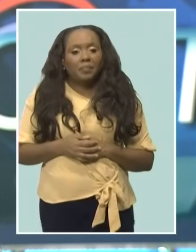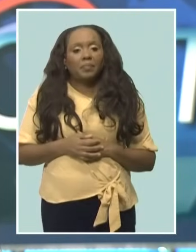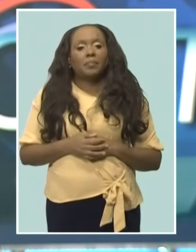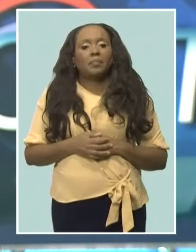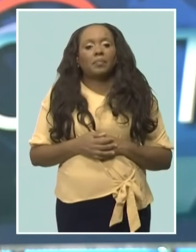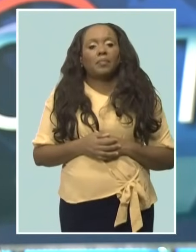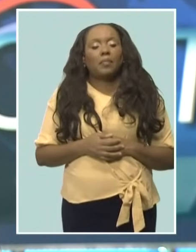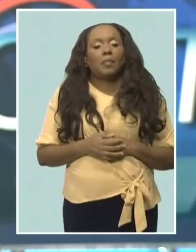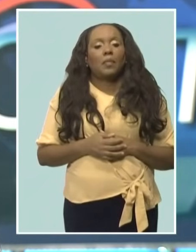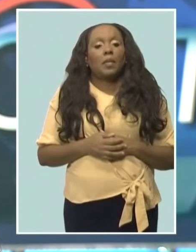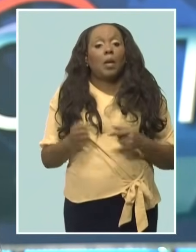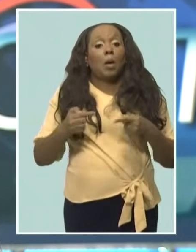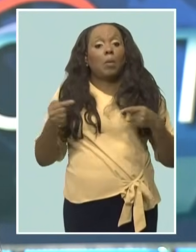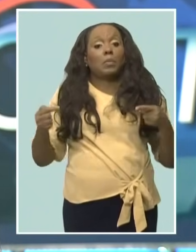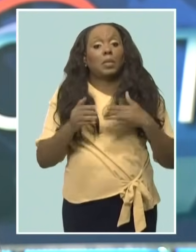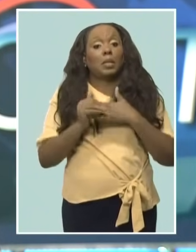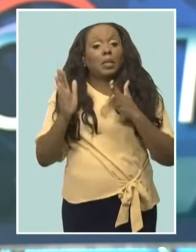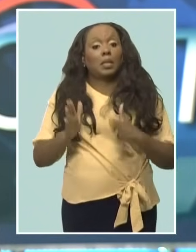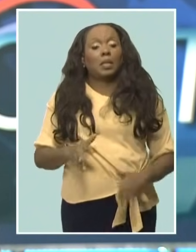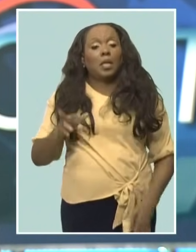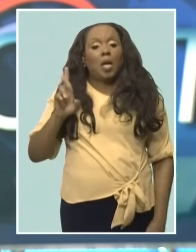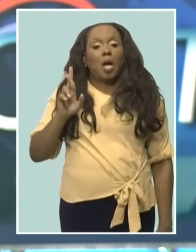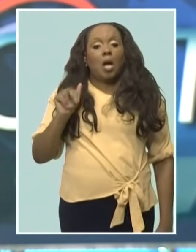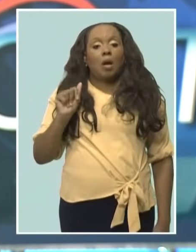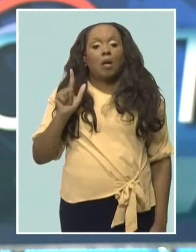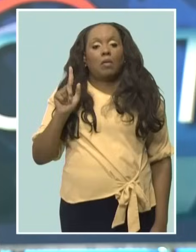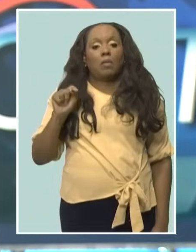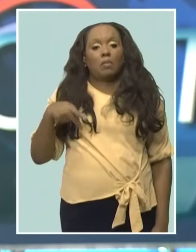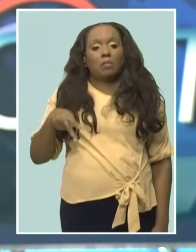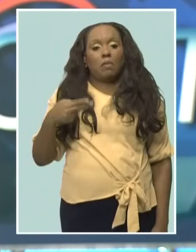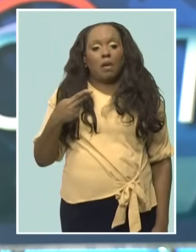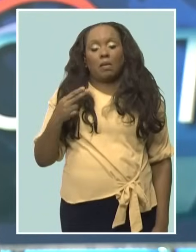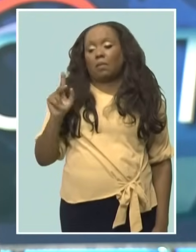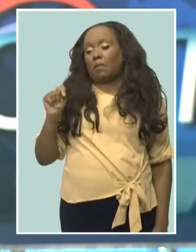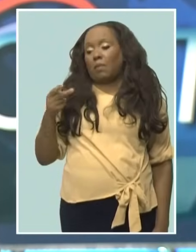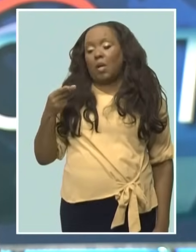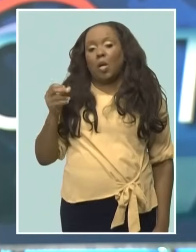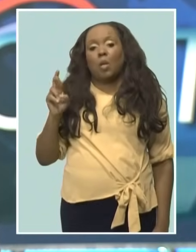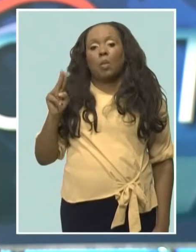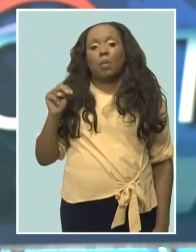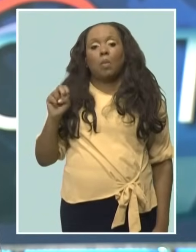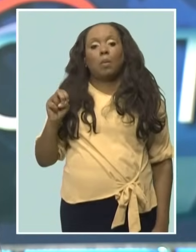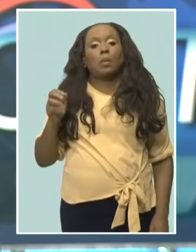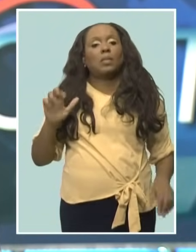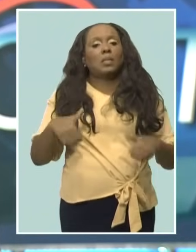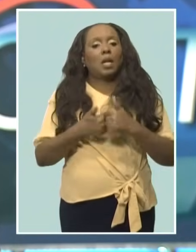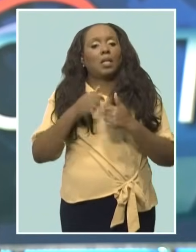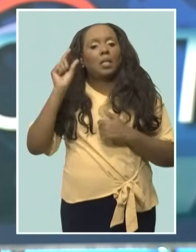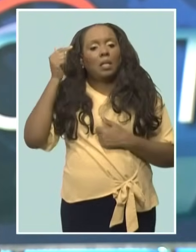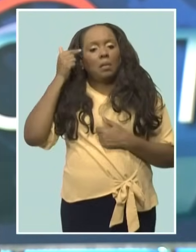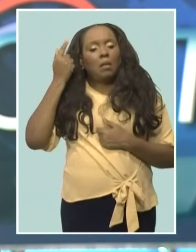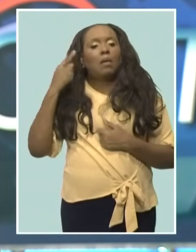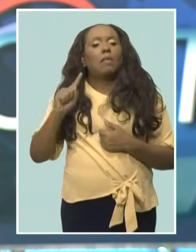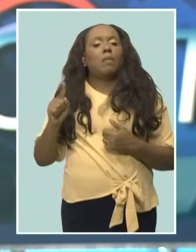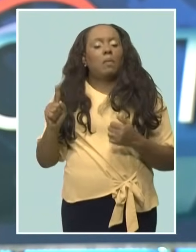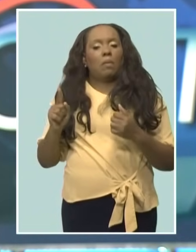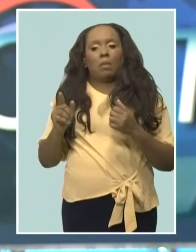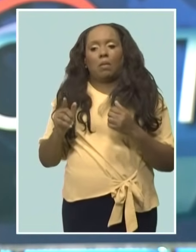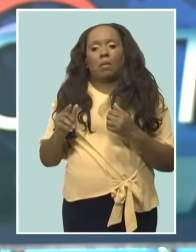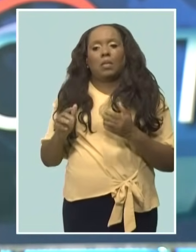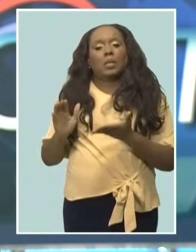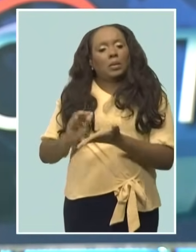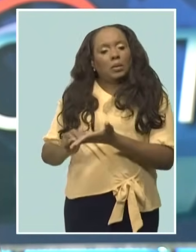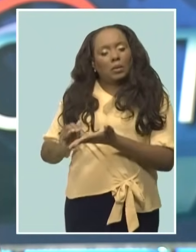Meanwhile, opposition leader Ralph Thorne has challenged the government to put concessions across the board, and not just for certain individuals